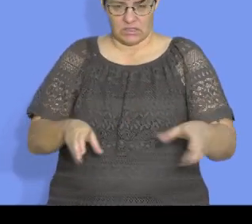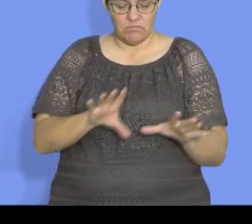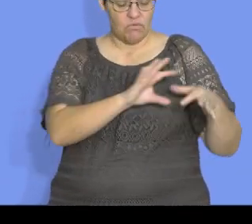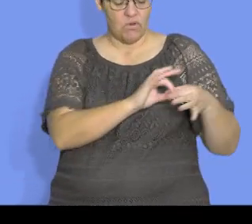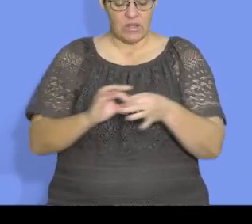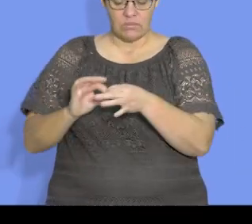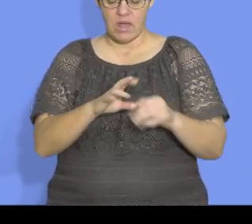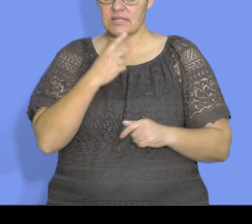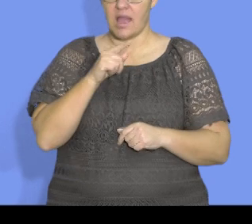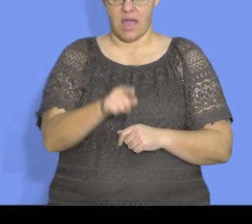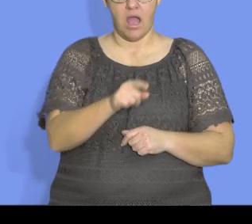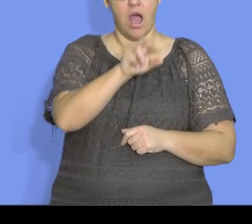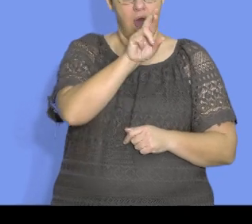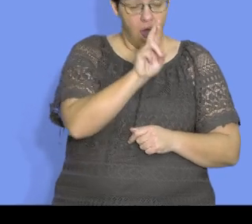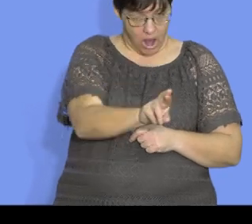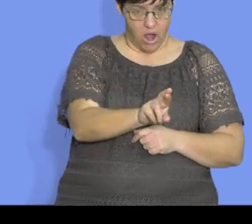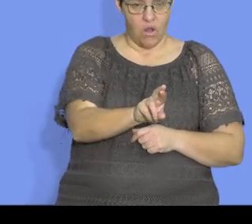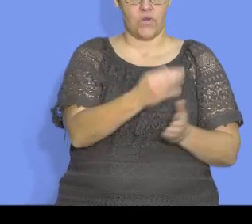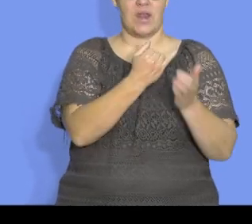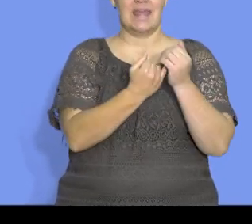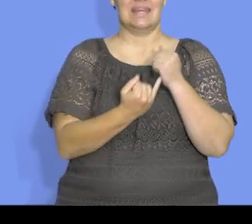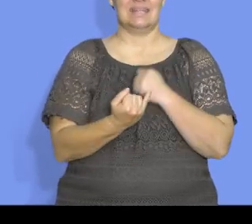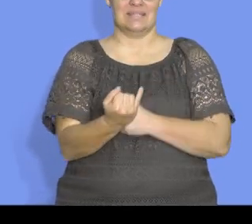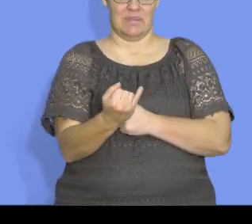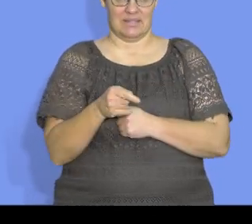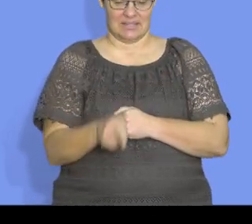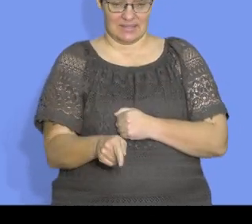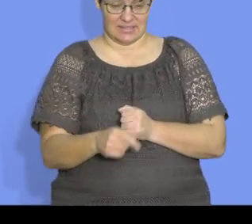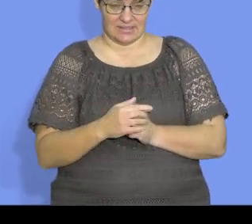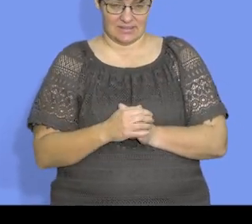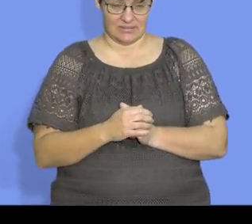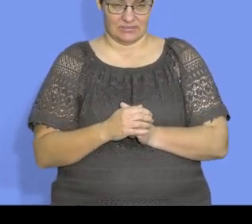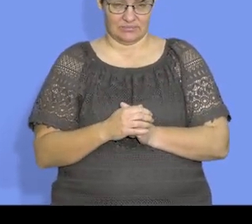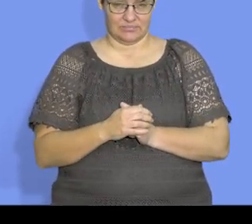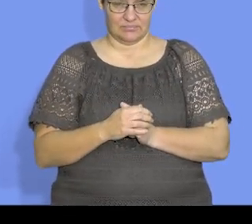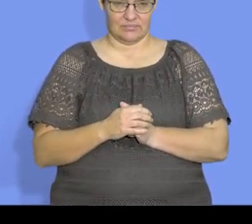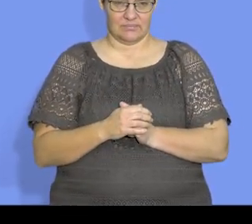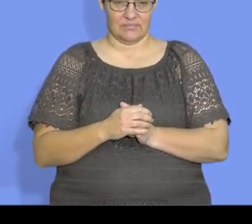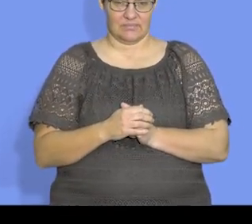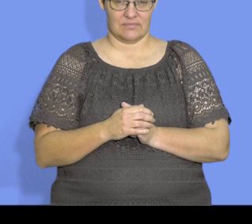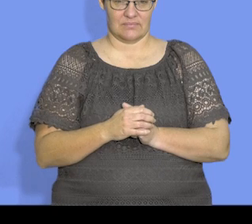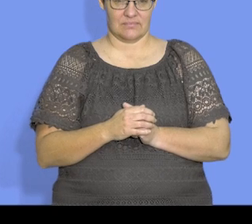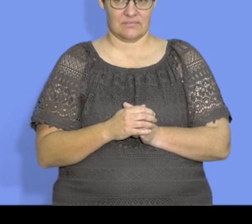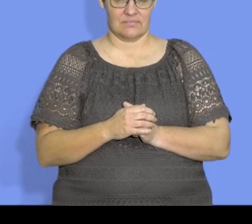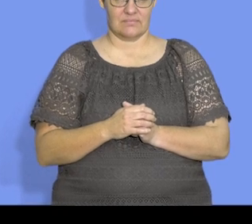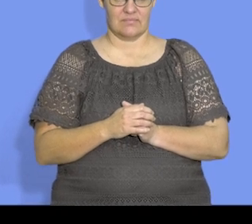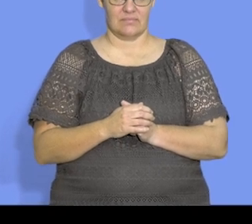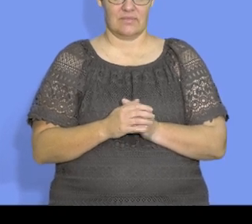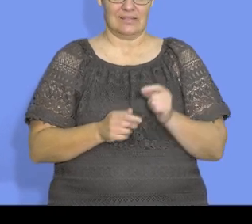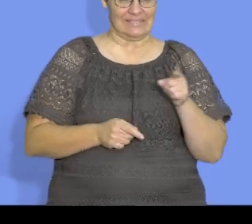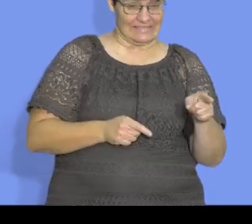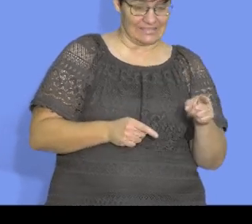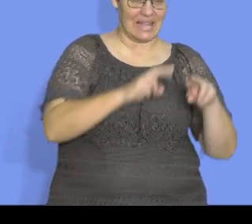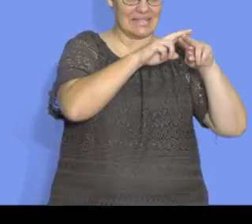a relationship now and said, well, let R be the independent variable. So let R be the independent